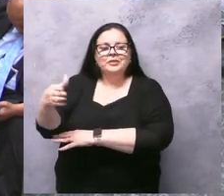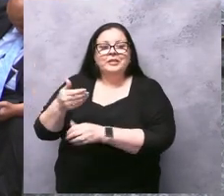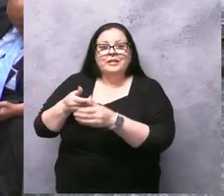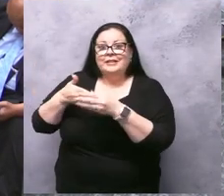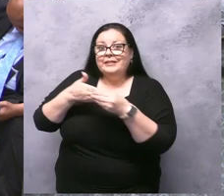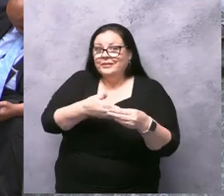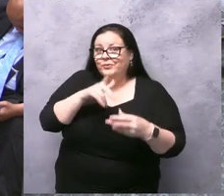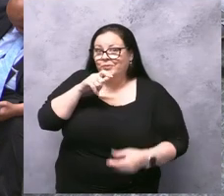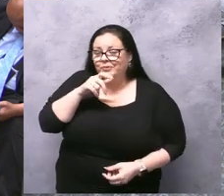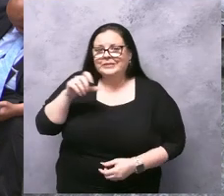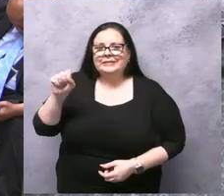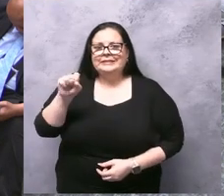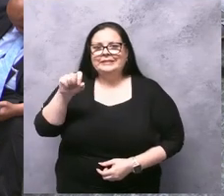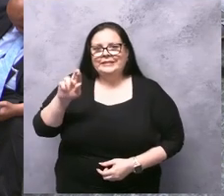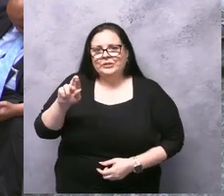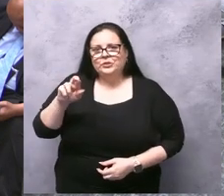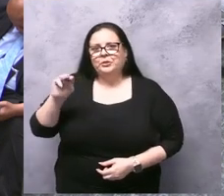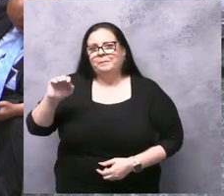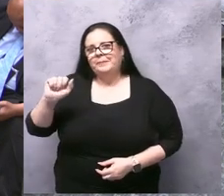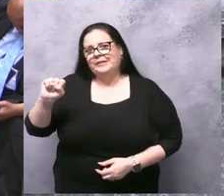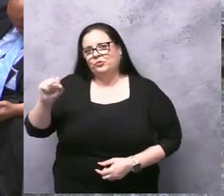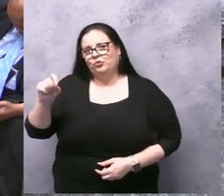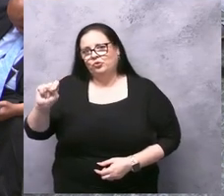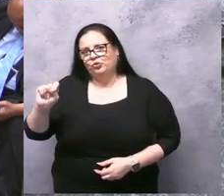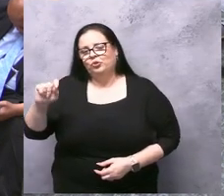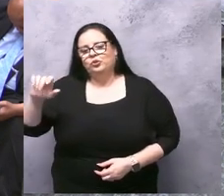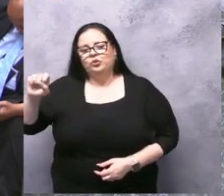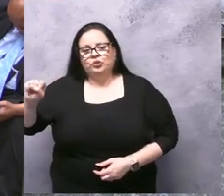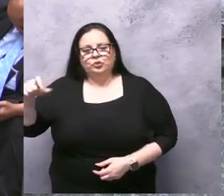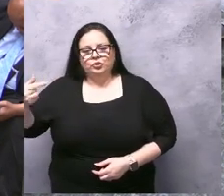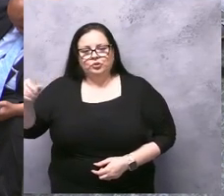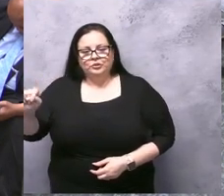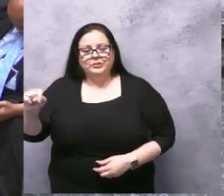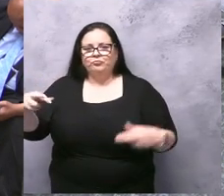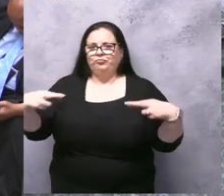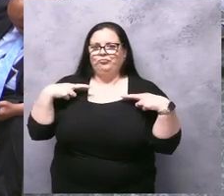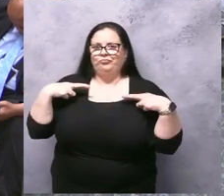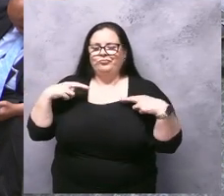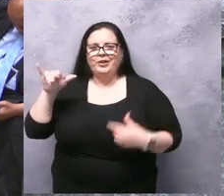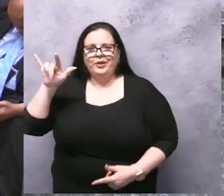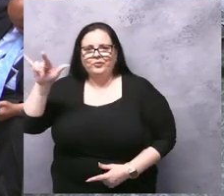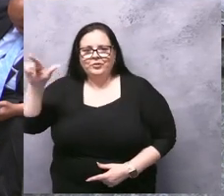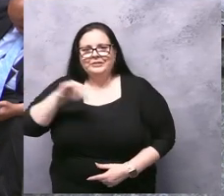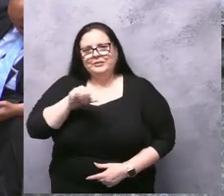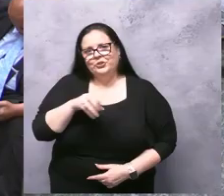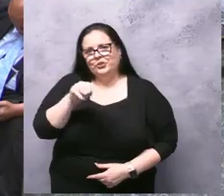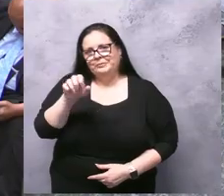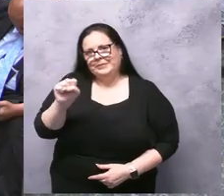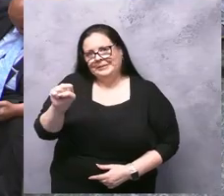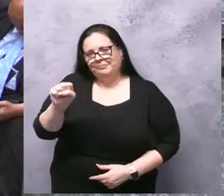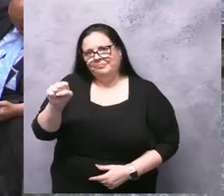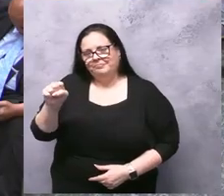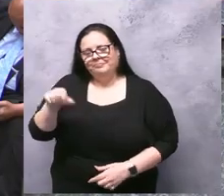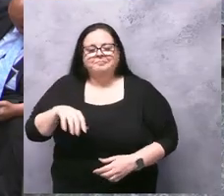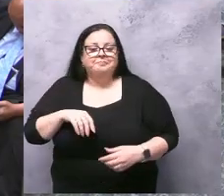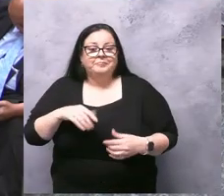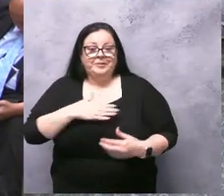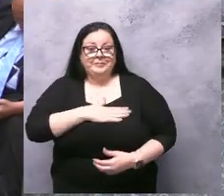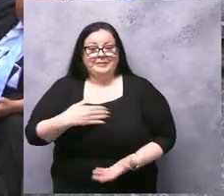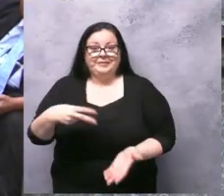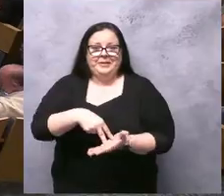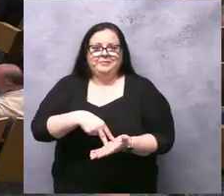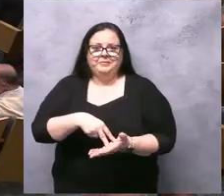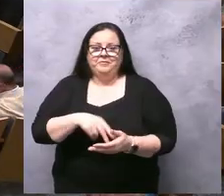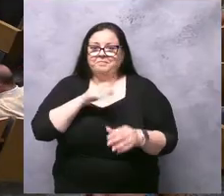Master Sergeant Sergeant James Core, retired U.S. Air Force. At this time, I'd ask you to please stand for the invocation and then the Pledge